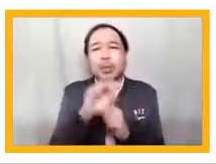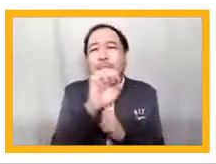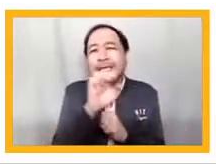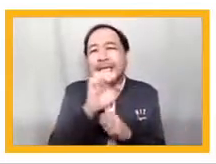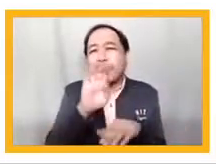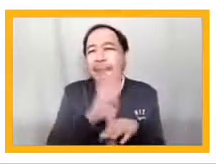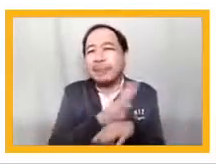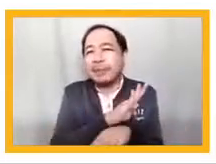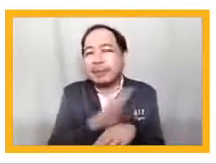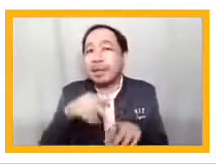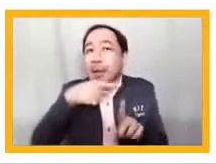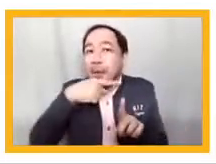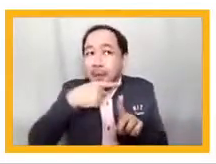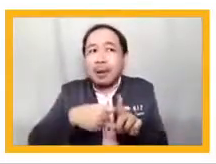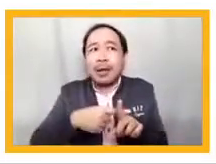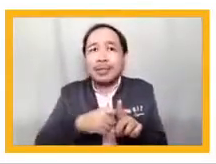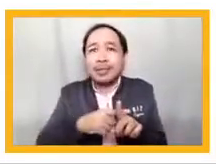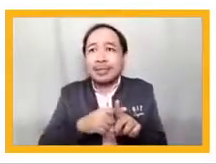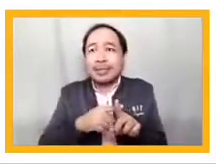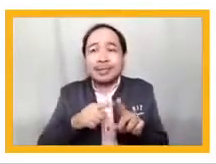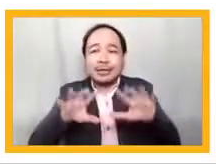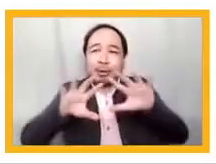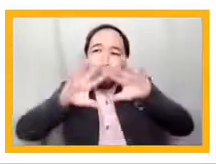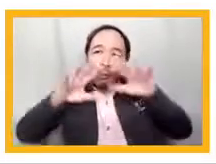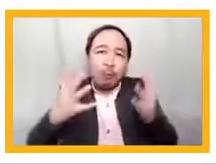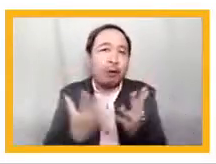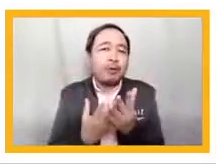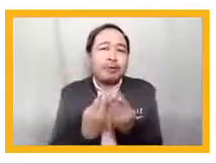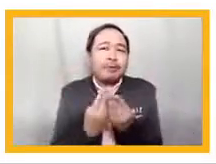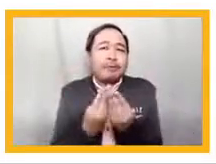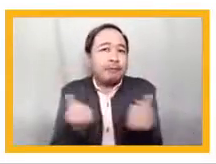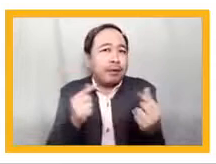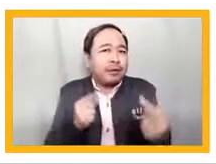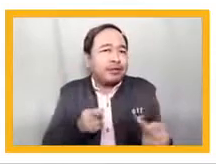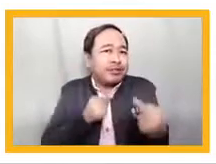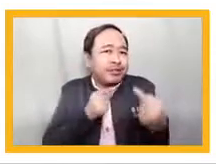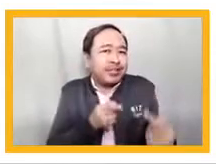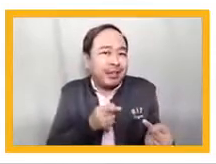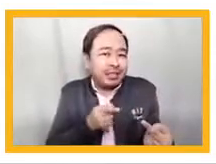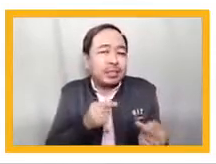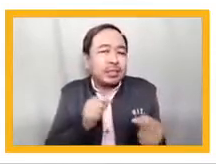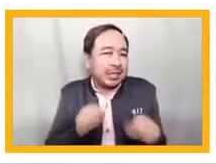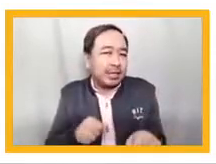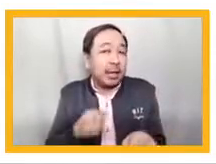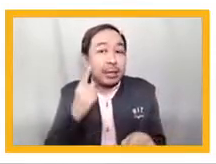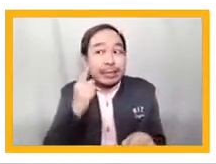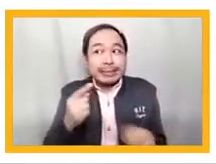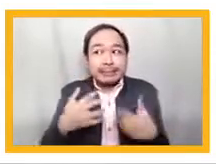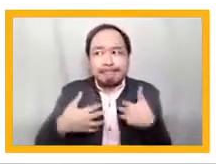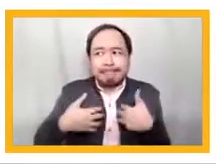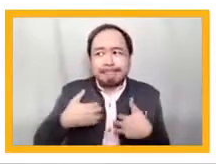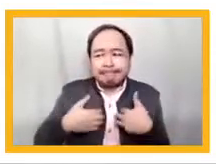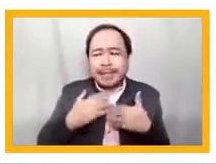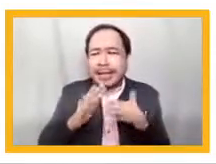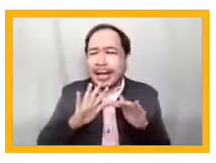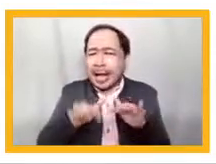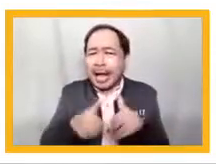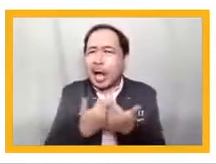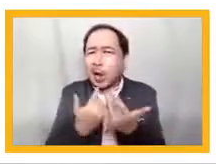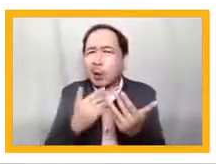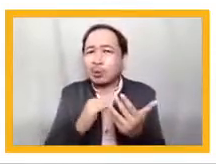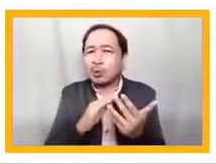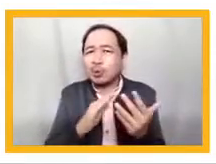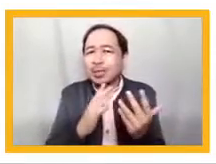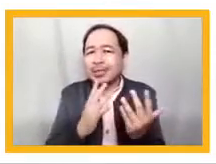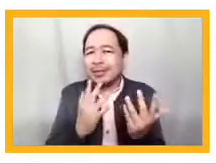problem solving for development problems and challenges and so on. So I think that would be really interesting. How can we drive that with policy? And maybe